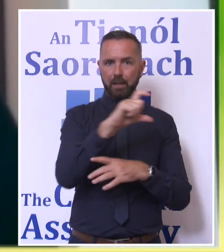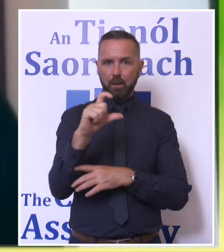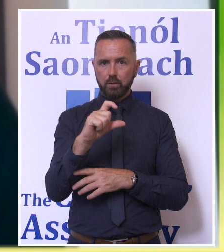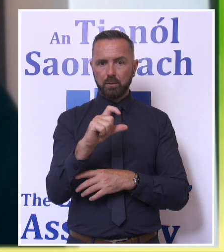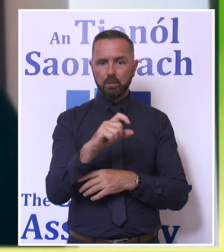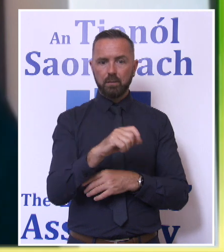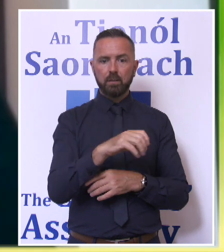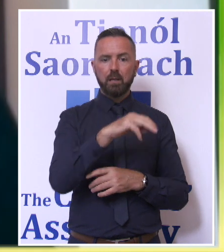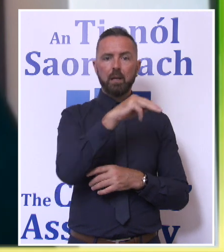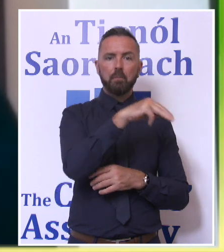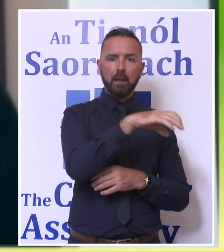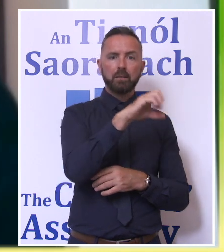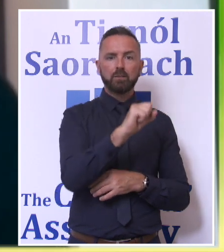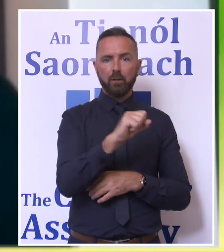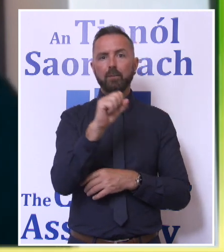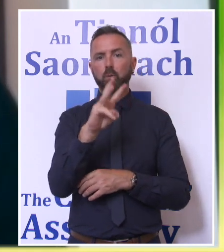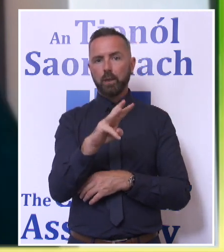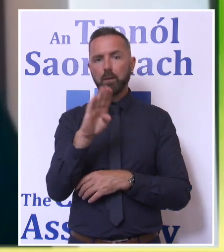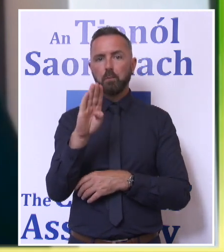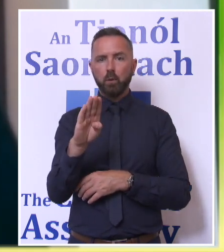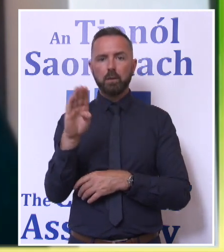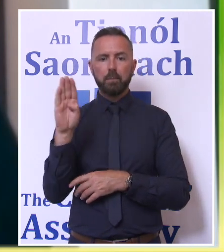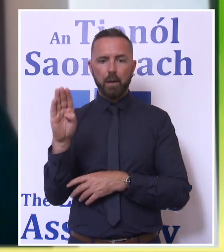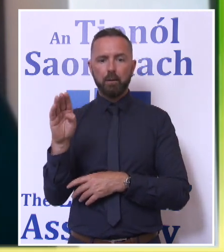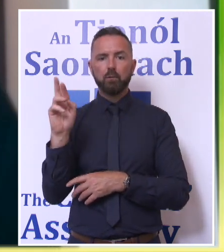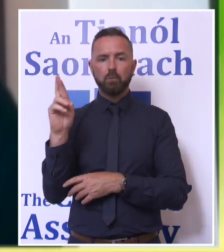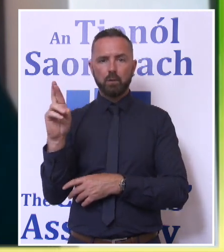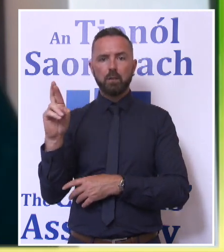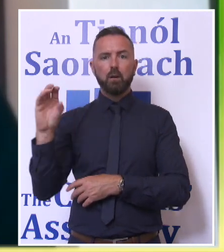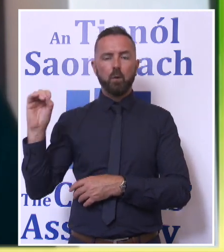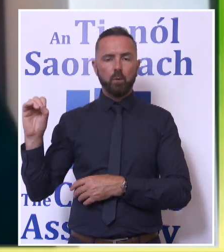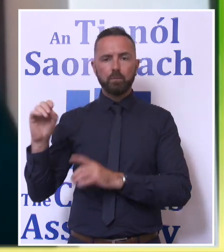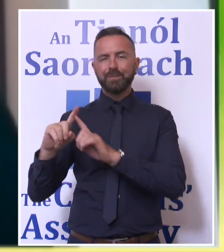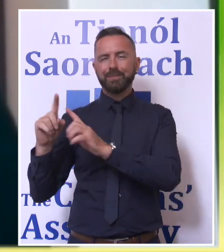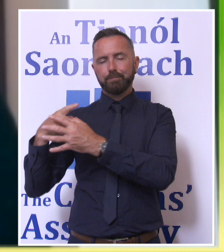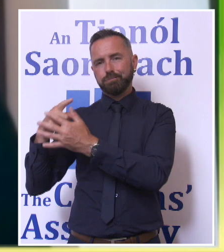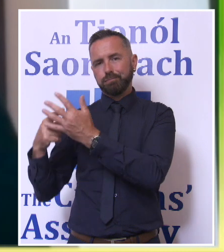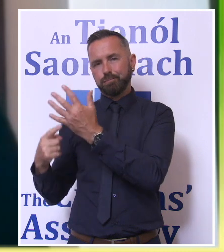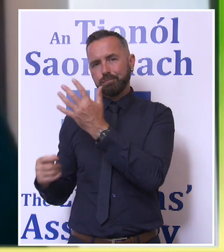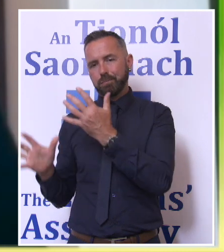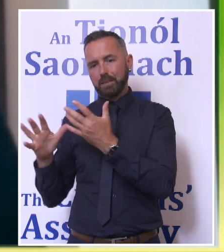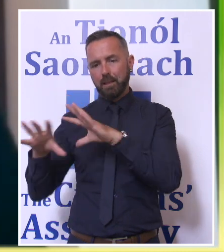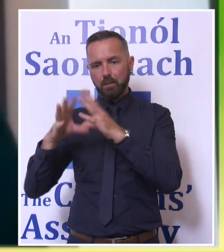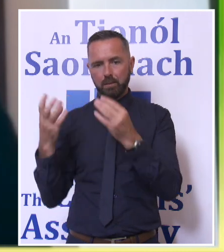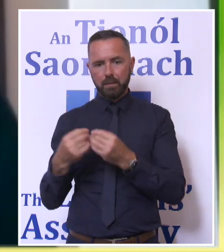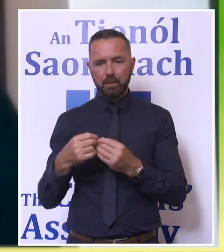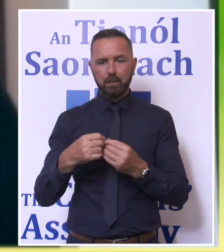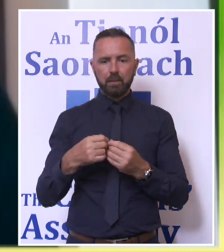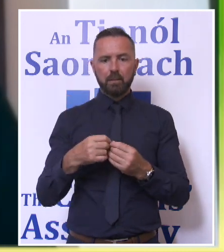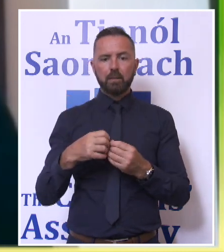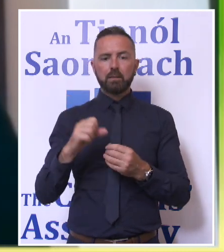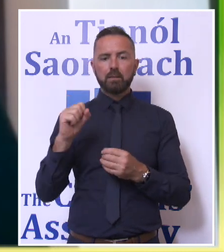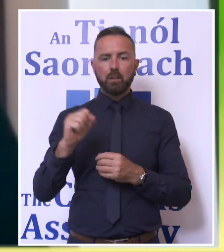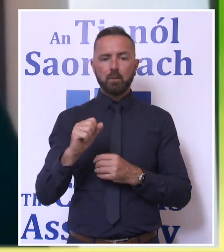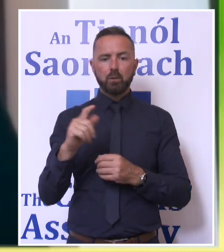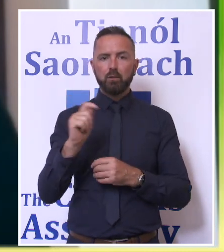Wigan, Bolton, Bury, Rochdale, Oldham, and then going around the south, Tameside, Stockport, Trafford.